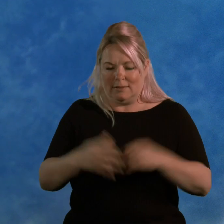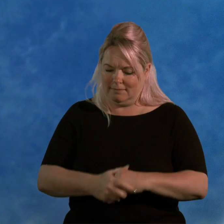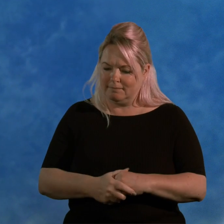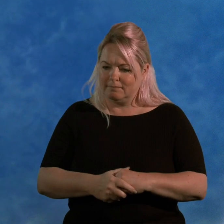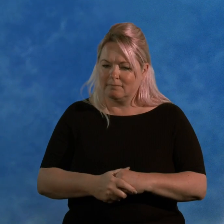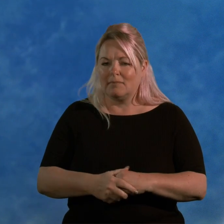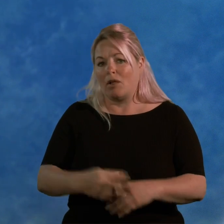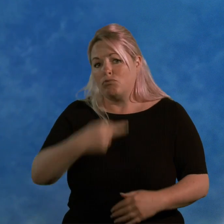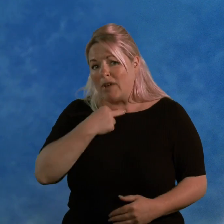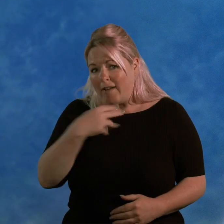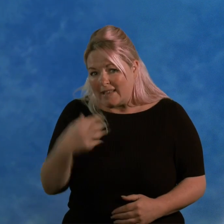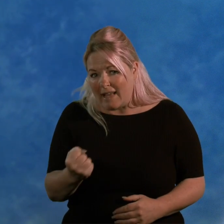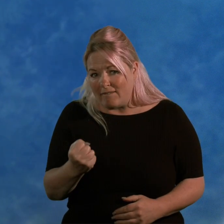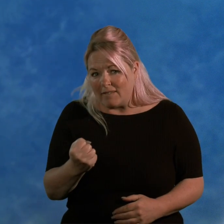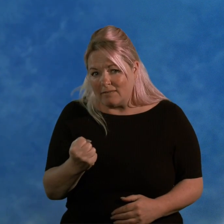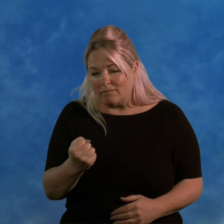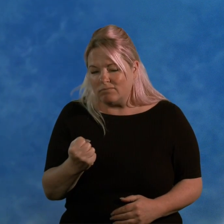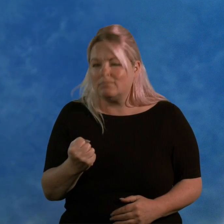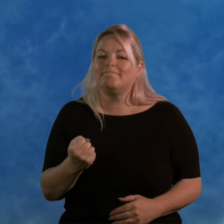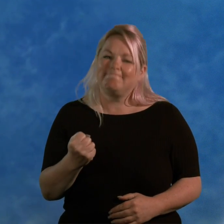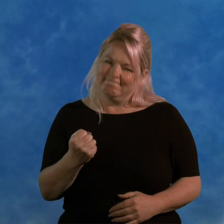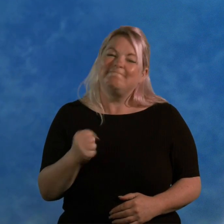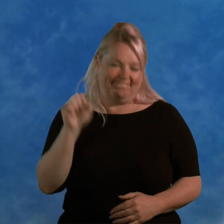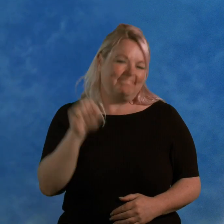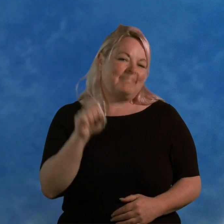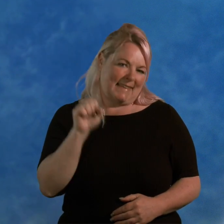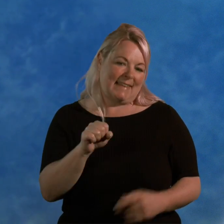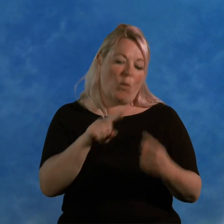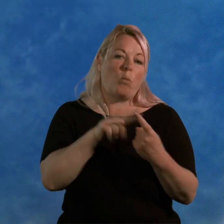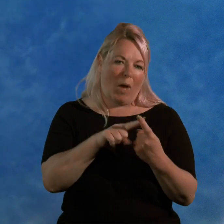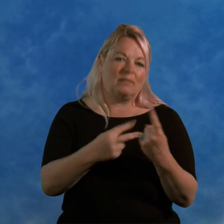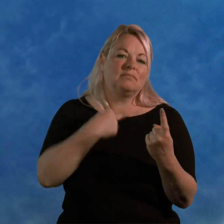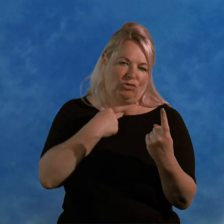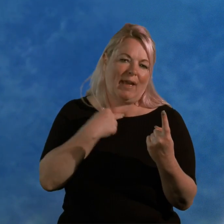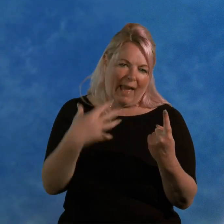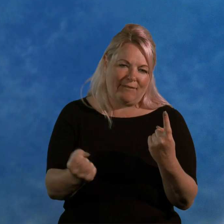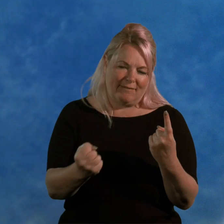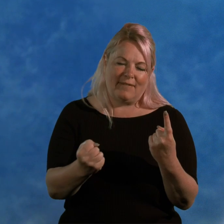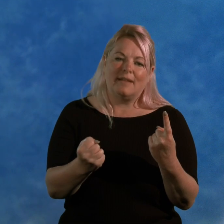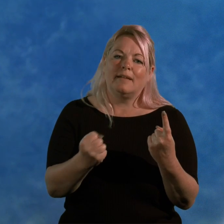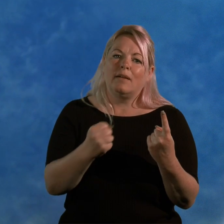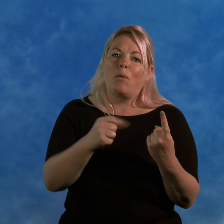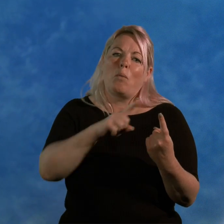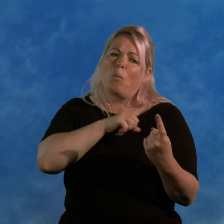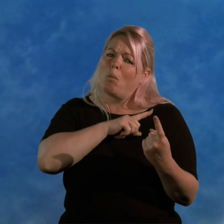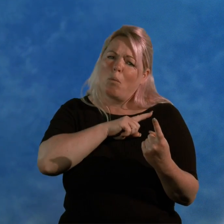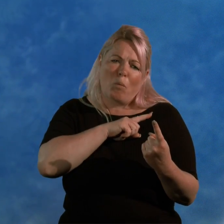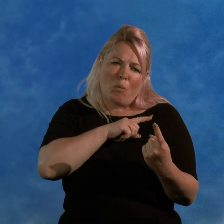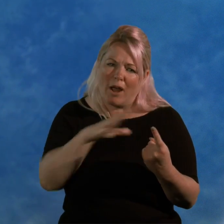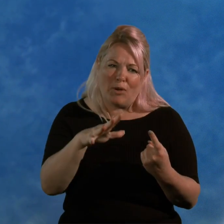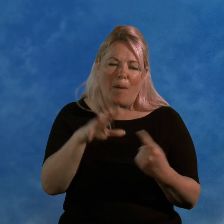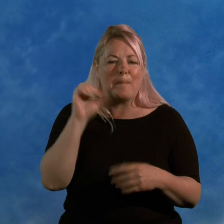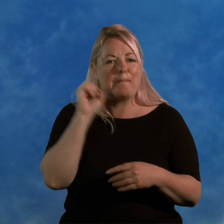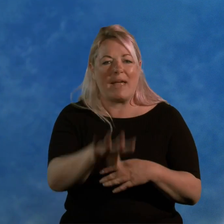regrets? Well, yes, but only the one. And that's why didn't I go for the cochlear